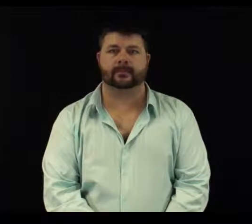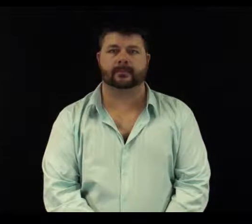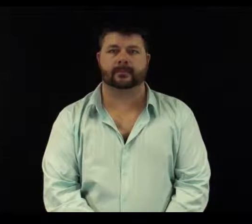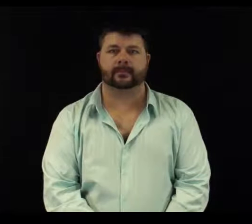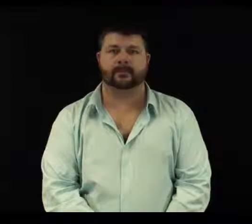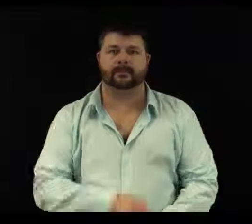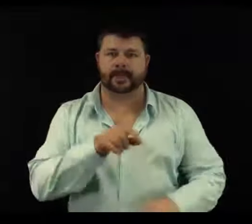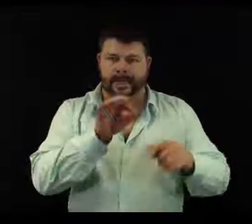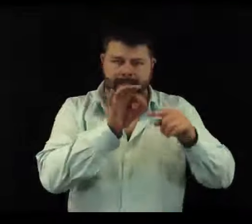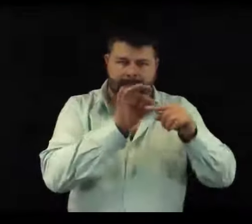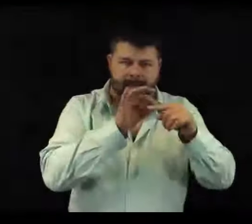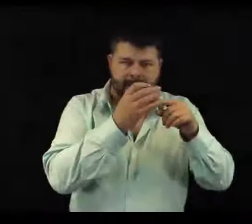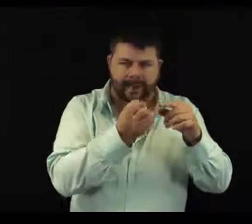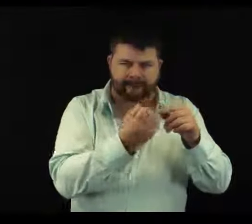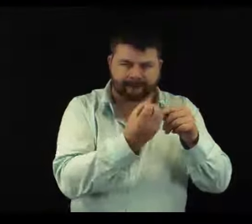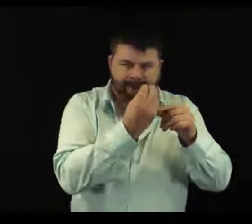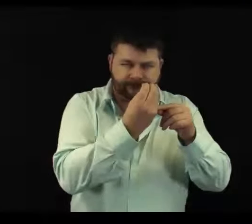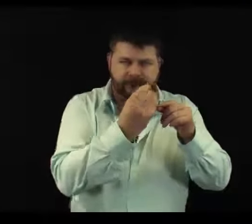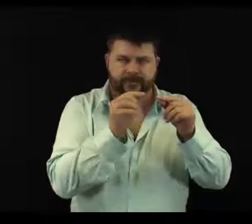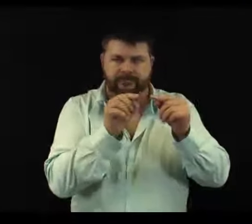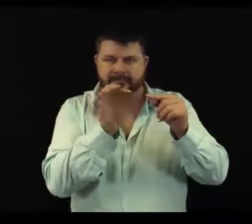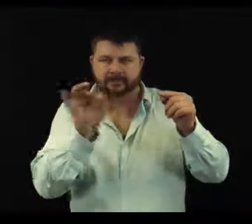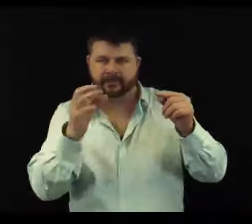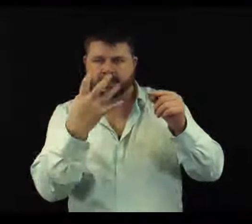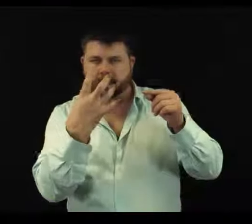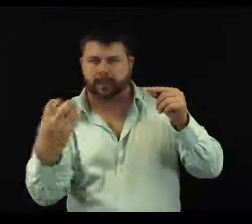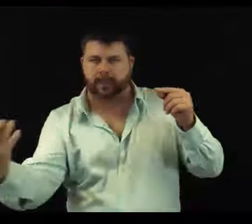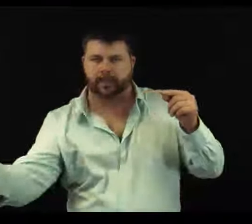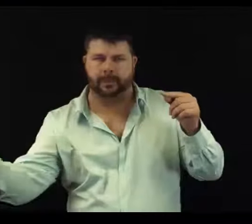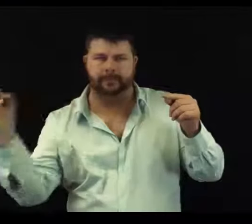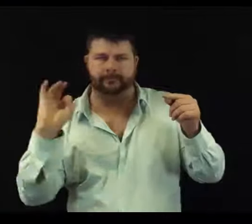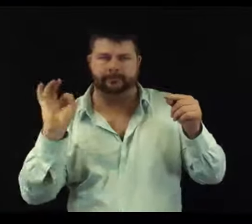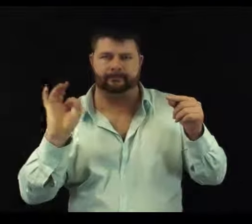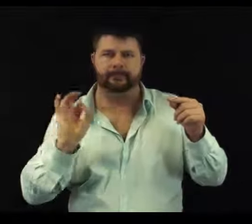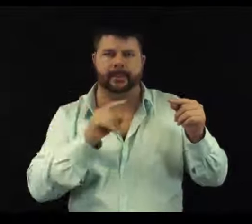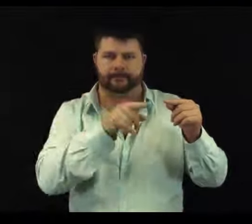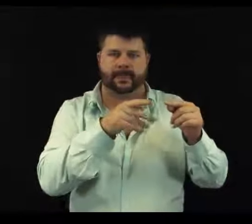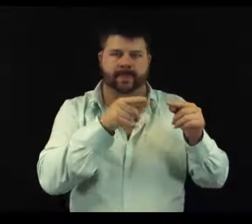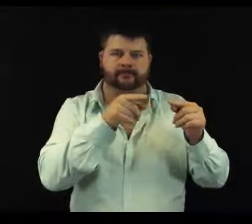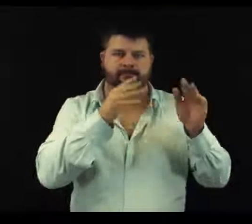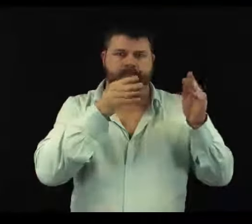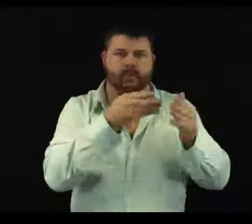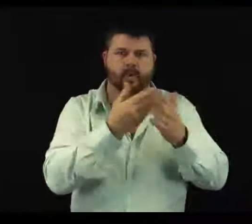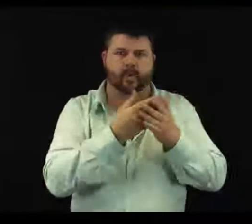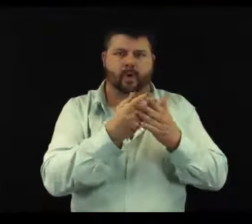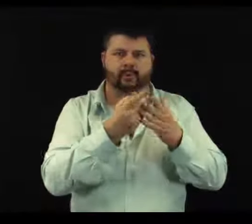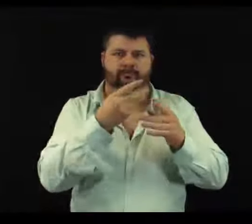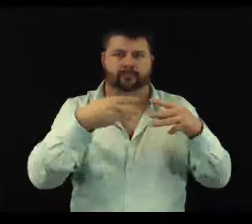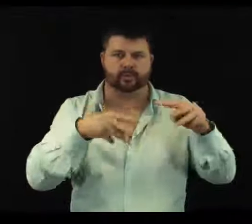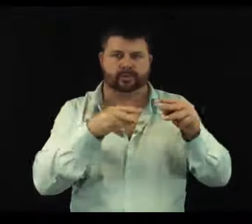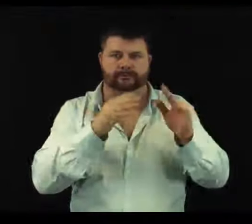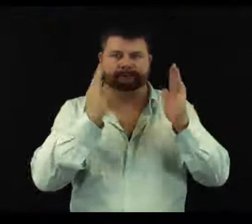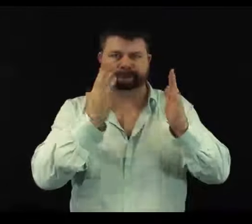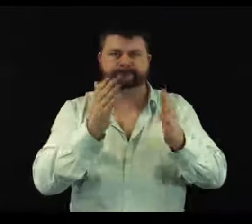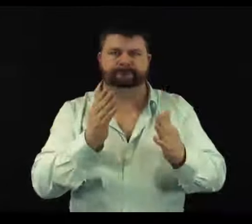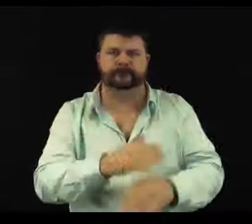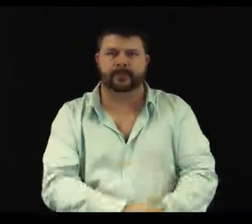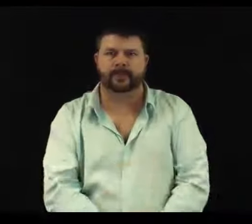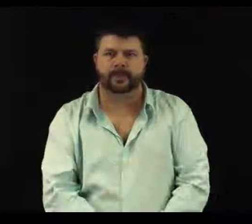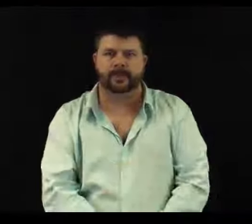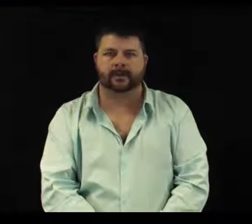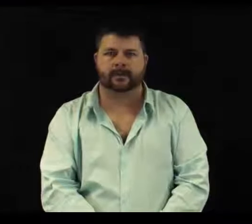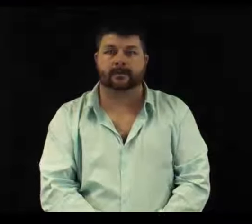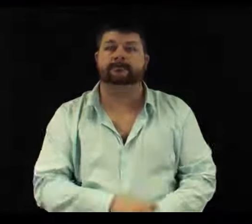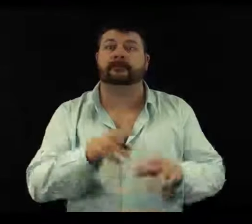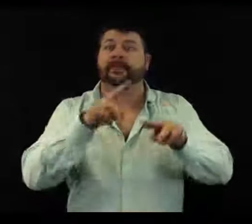the highlighted button in the bottom toolbar. The music section contains 3 areas: Featured, Top Charts, and